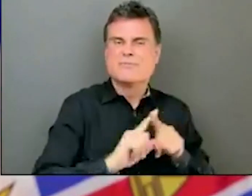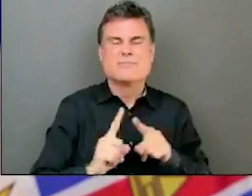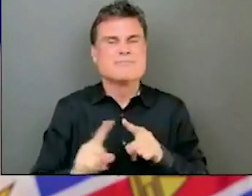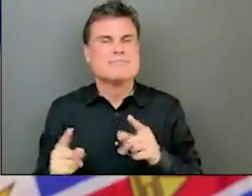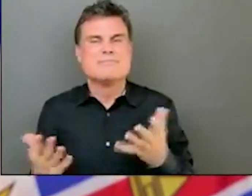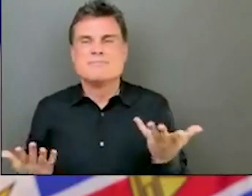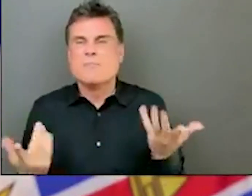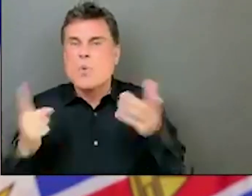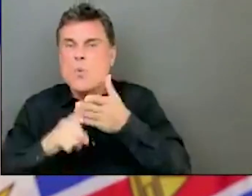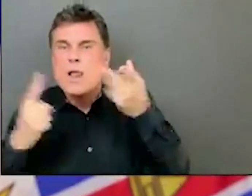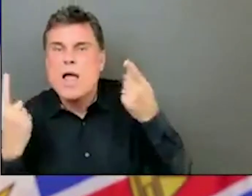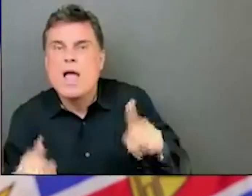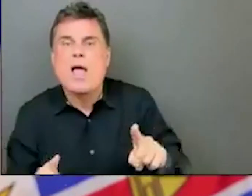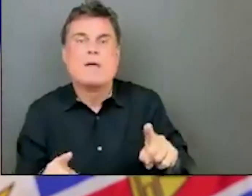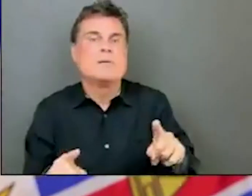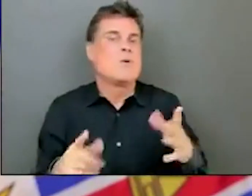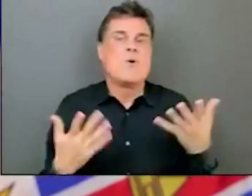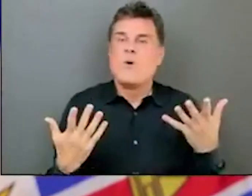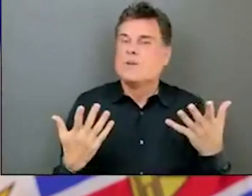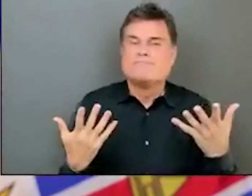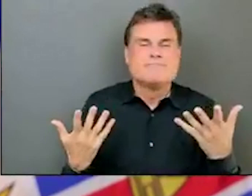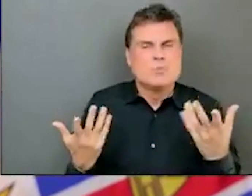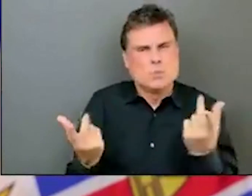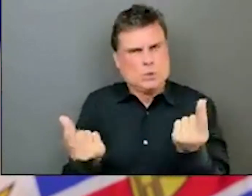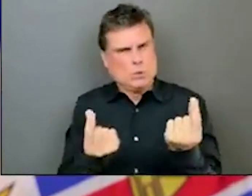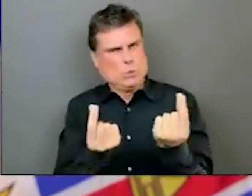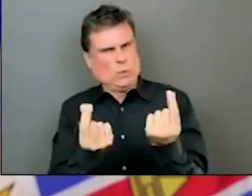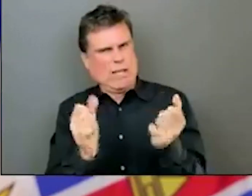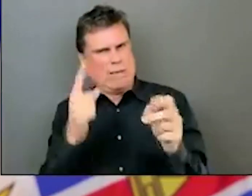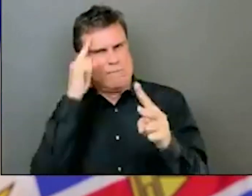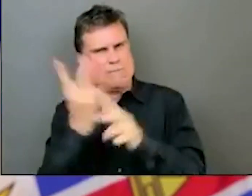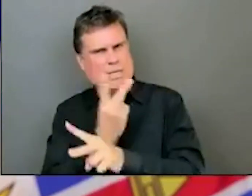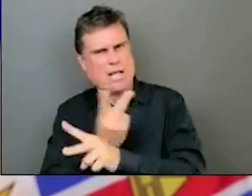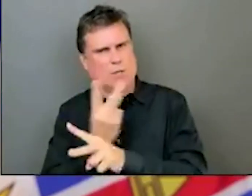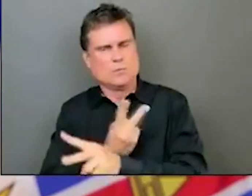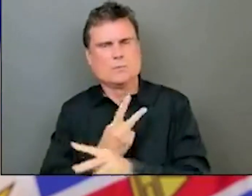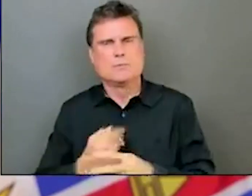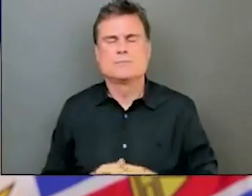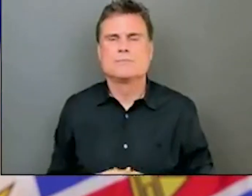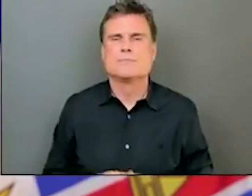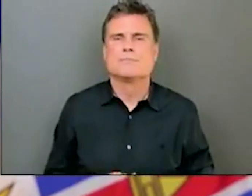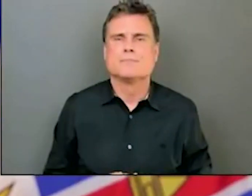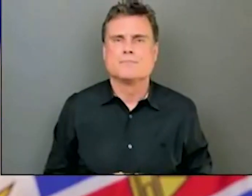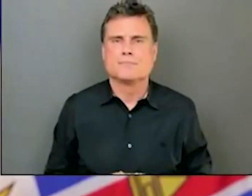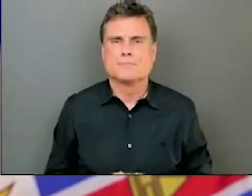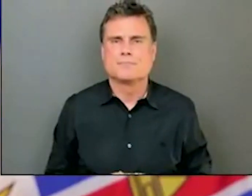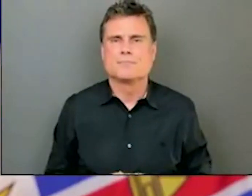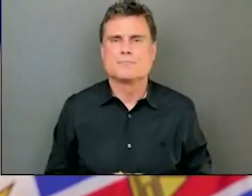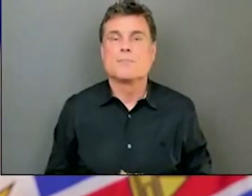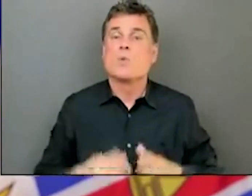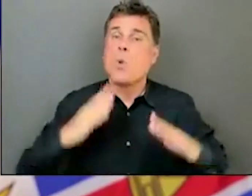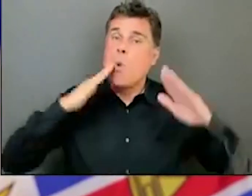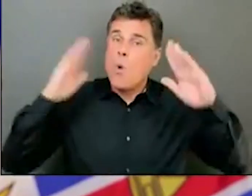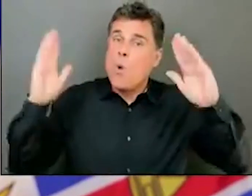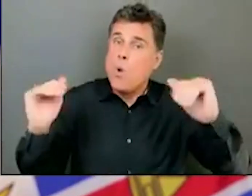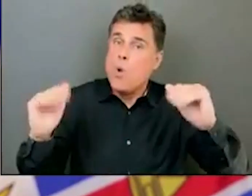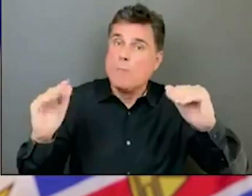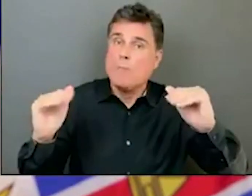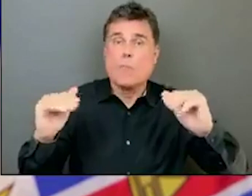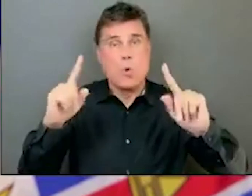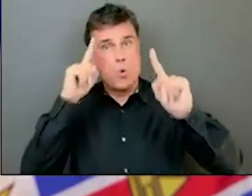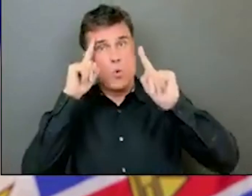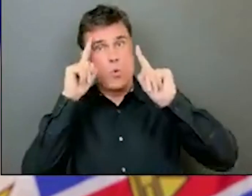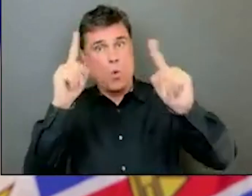activities that we'll be able or want to partake in, and the measures that we'll need to use as we have less and